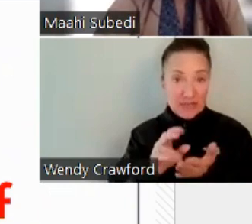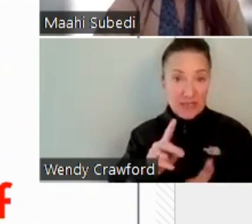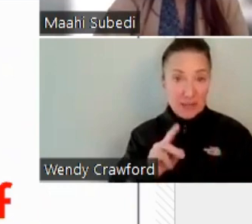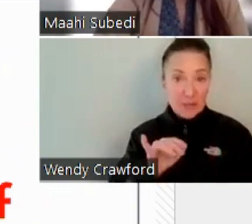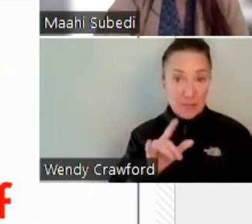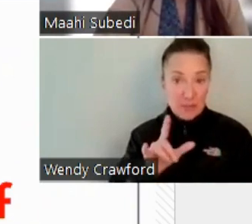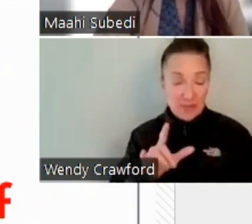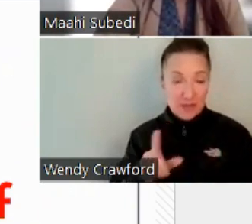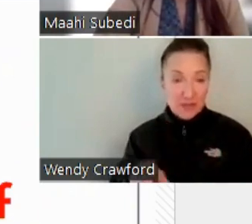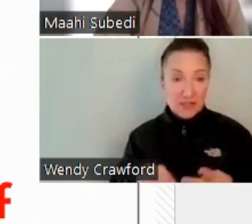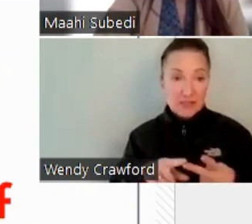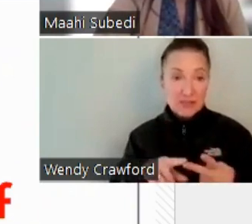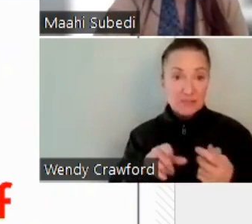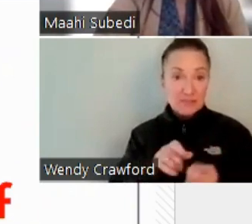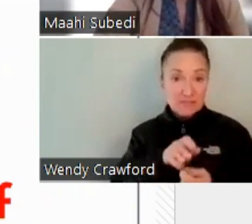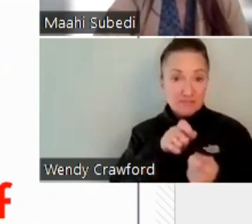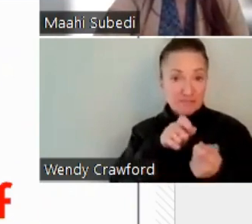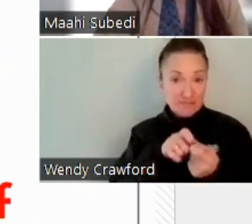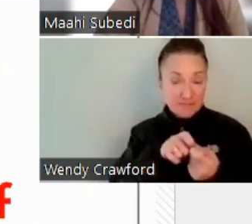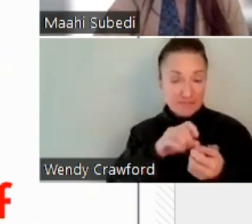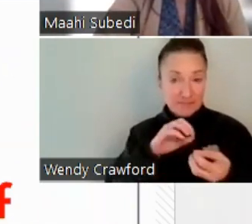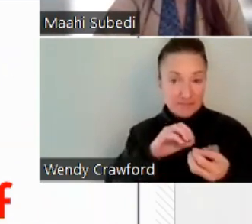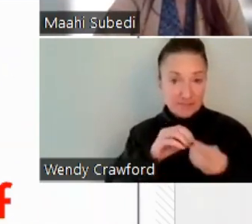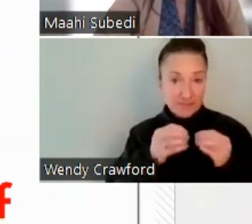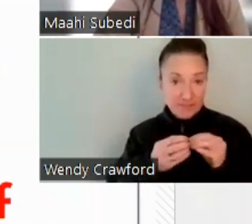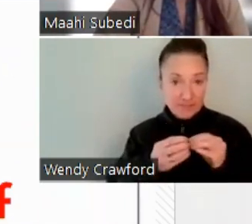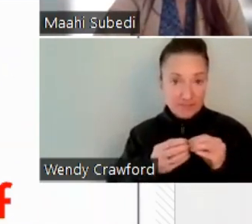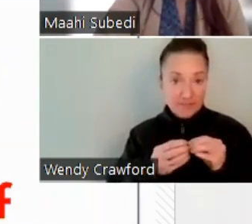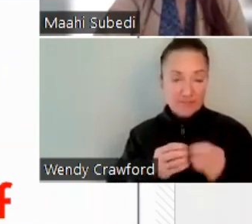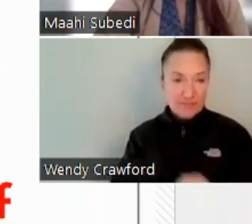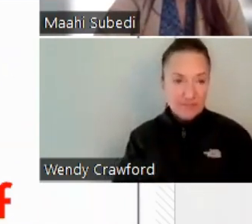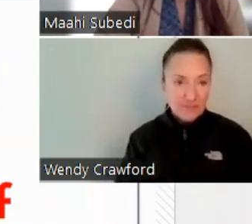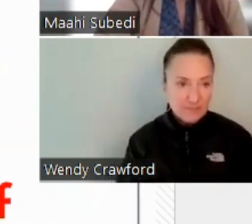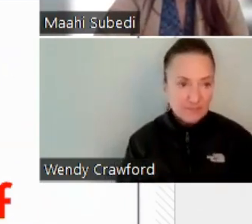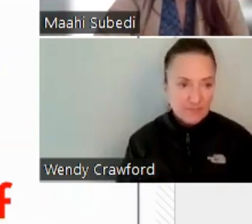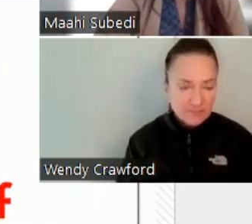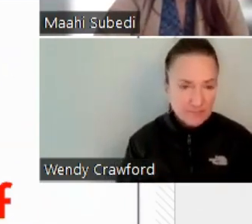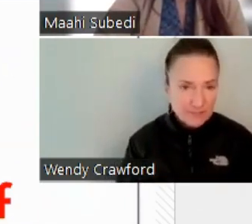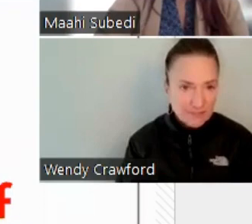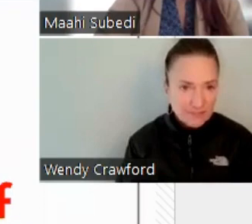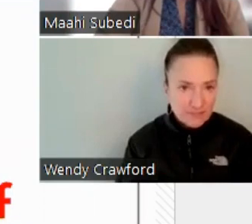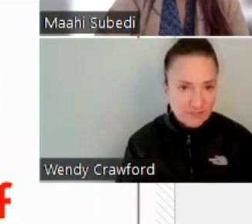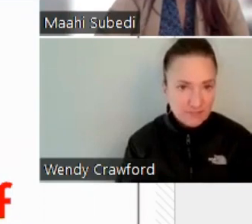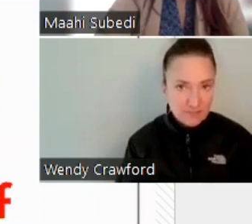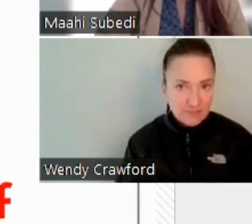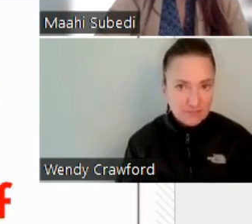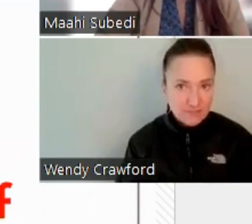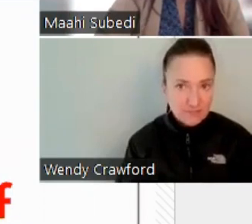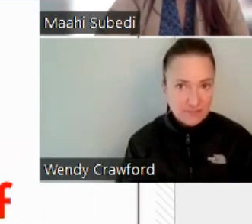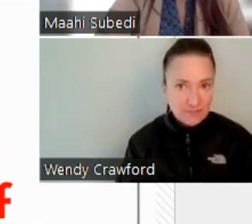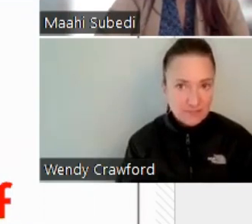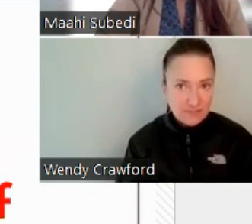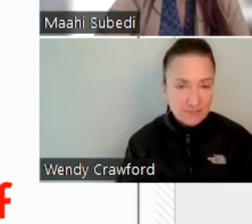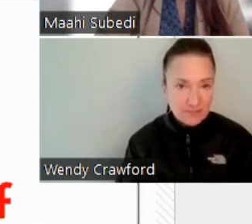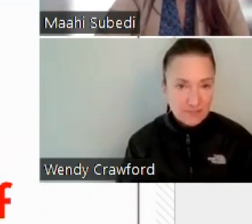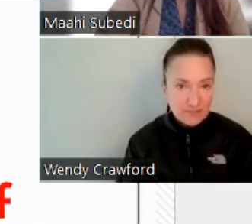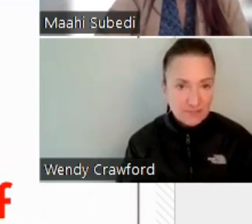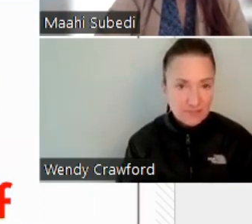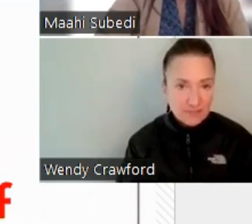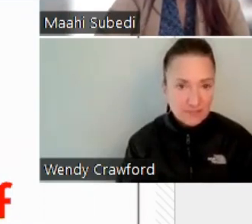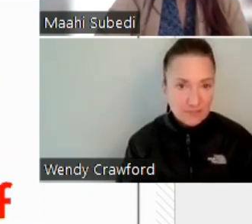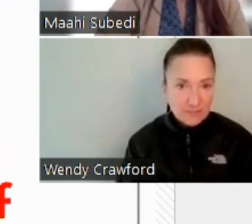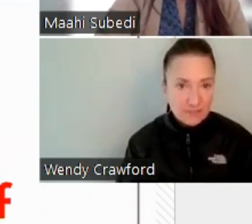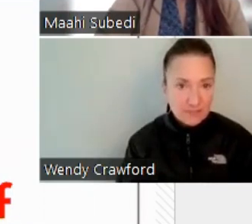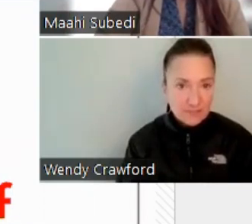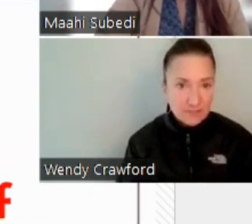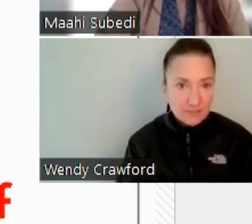being precise with our numbers, right? This goes Yes. right in line with that. So just follow me here. Okay, I want every student right now or